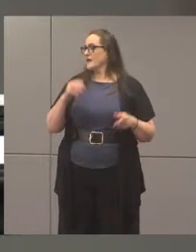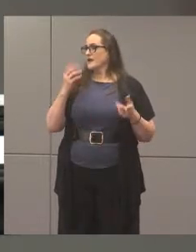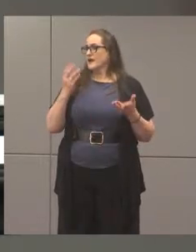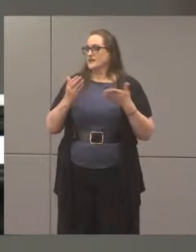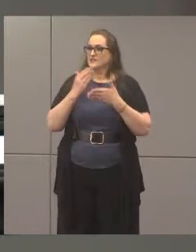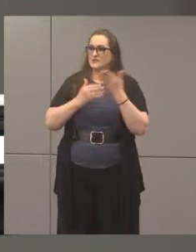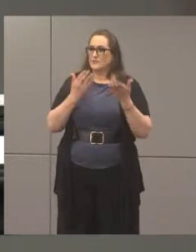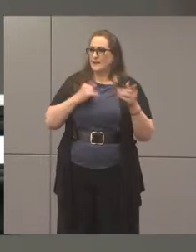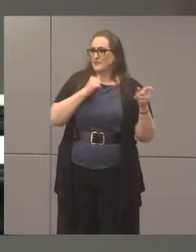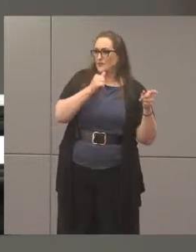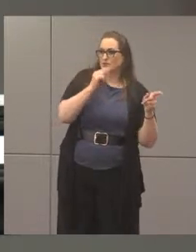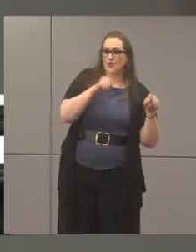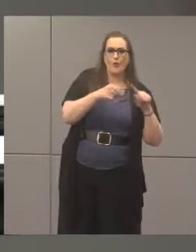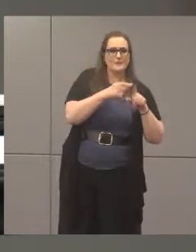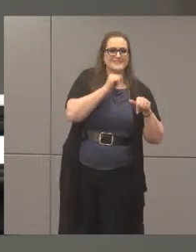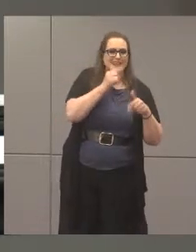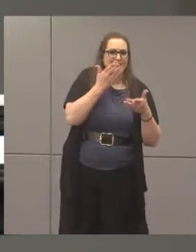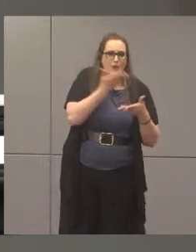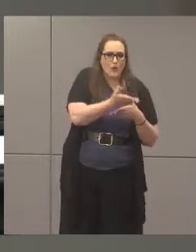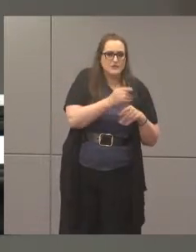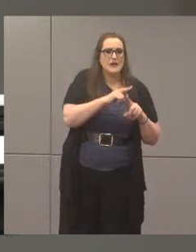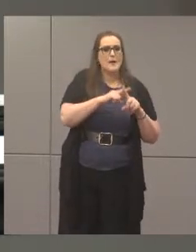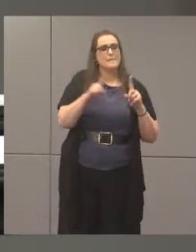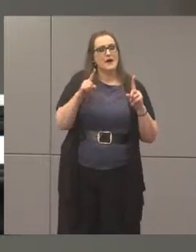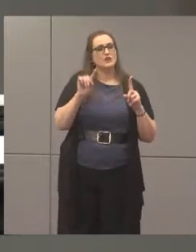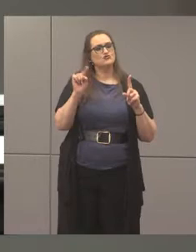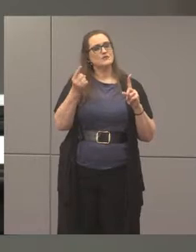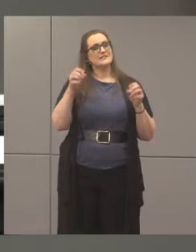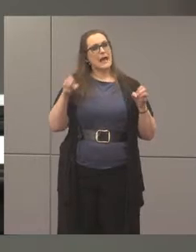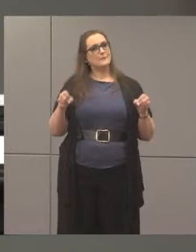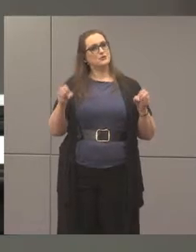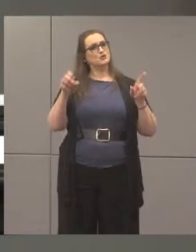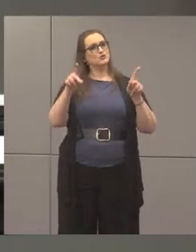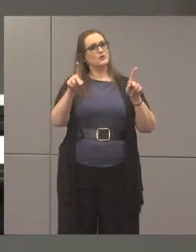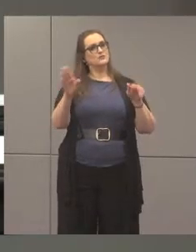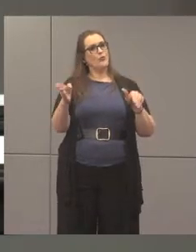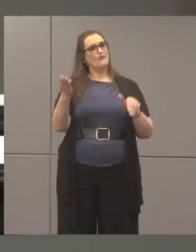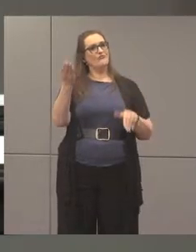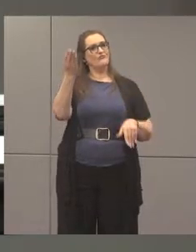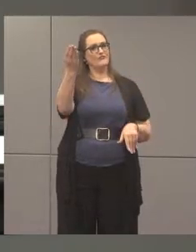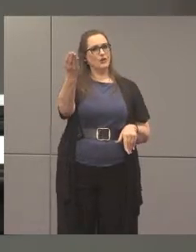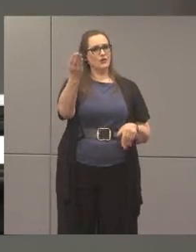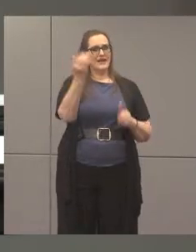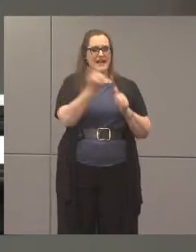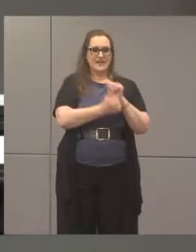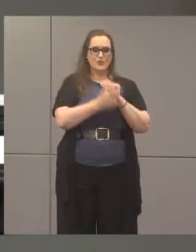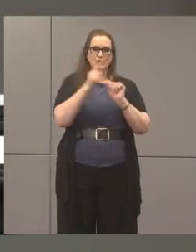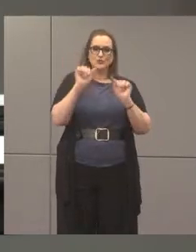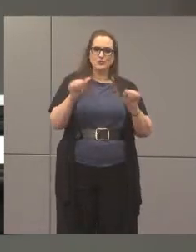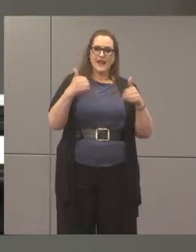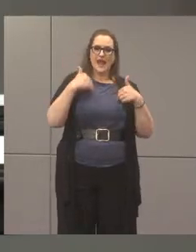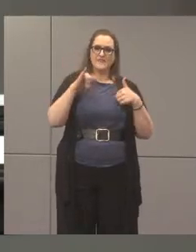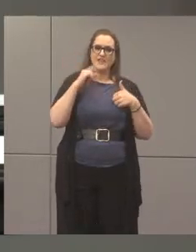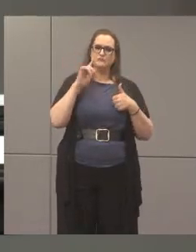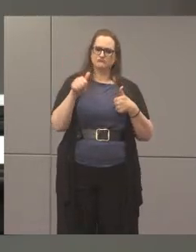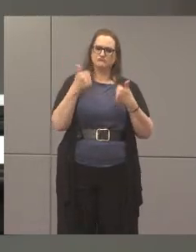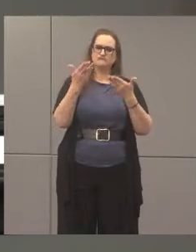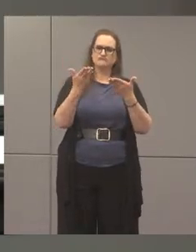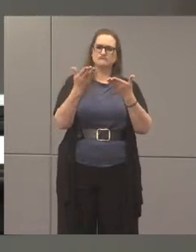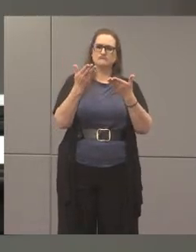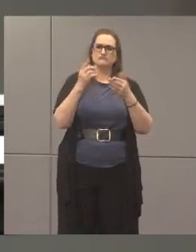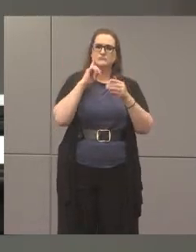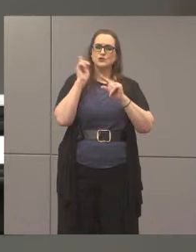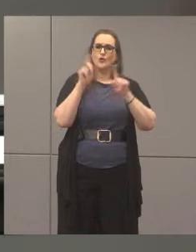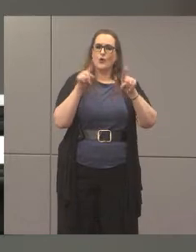go, so there wouldn't be those. But just the opportunity to offer everyone to have it, to go,